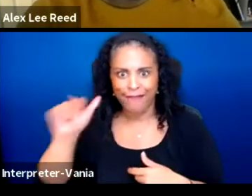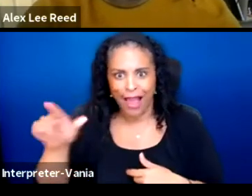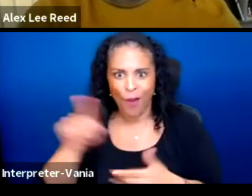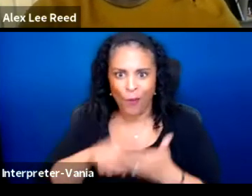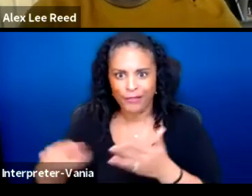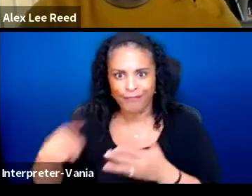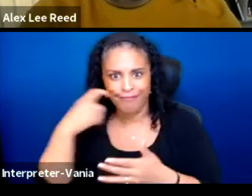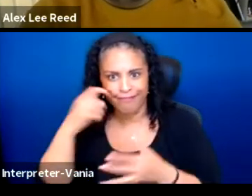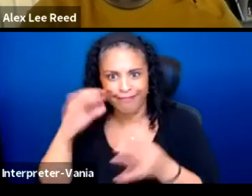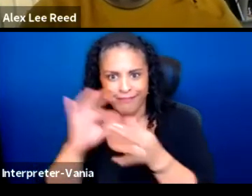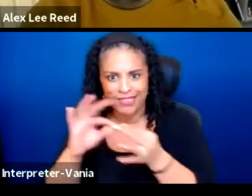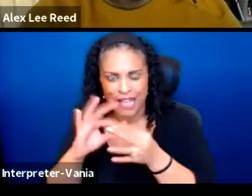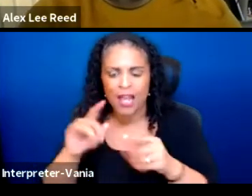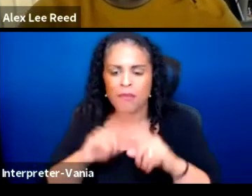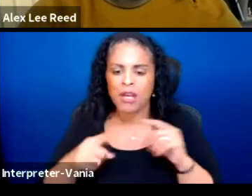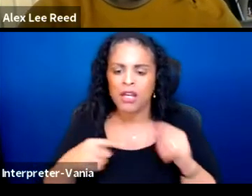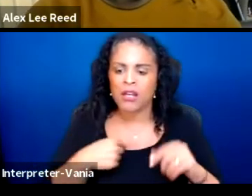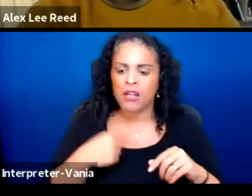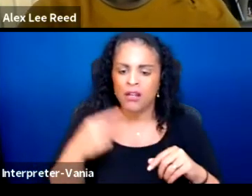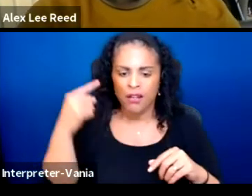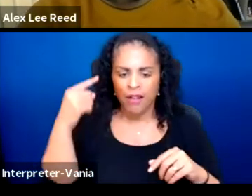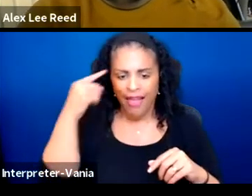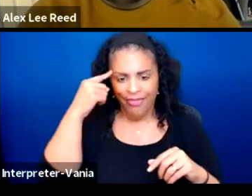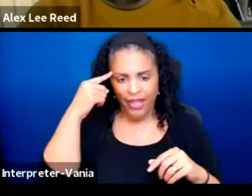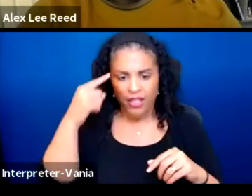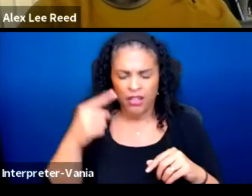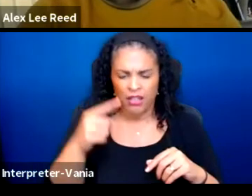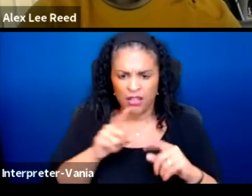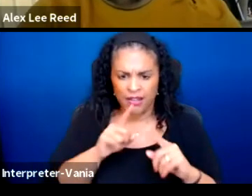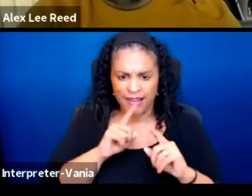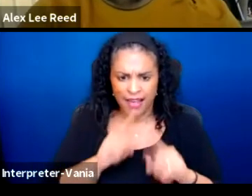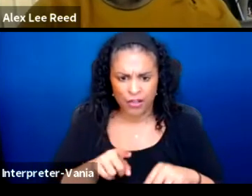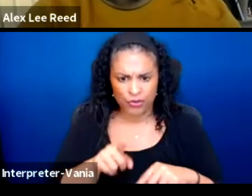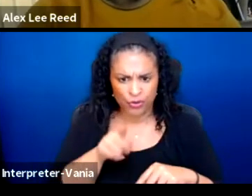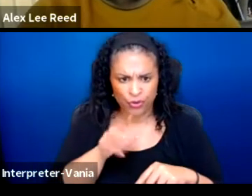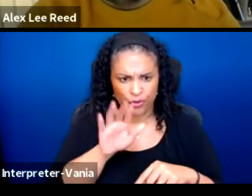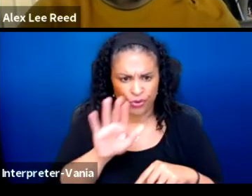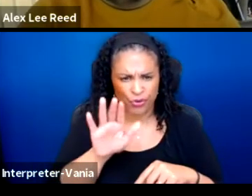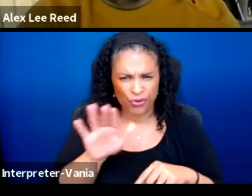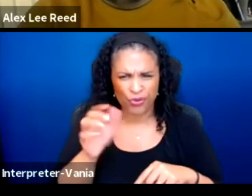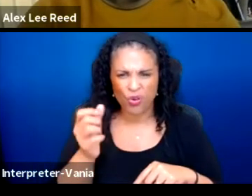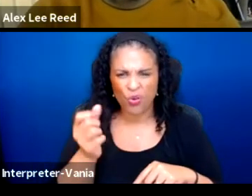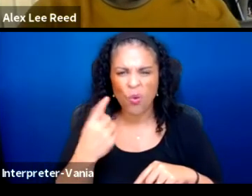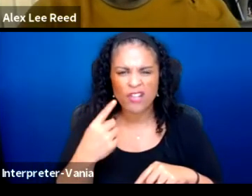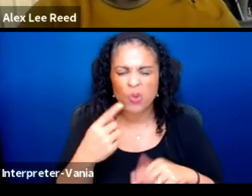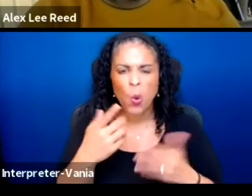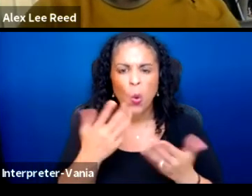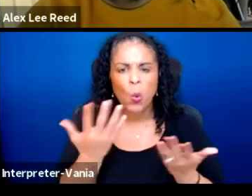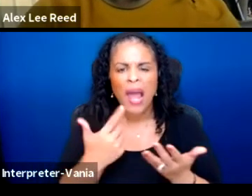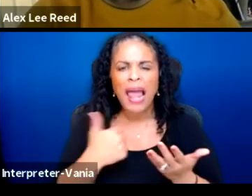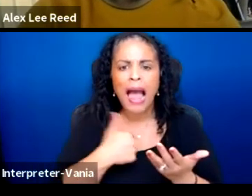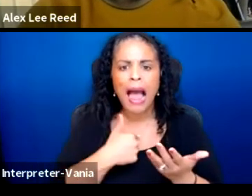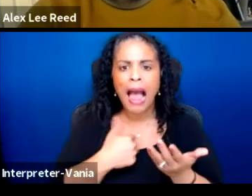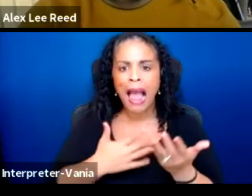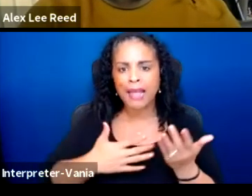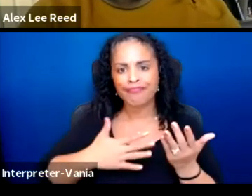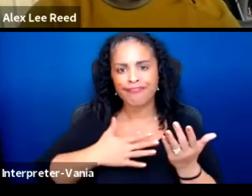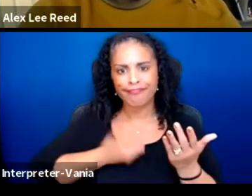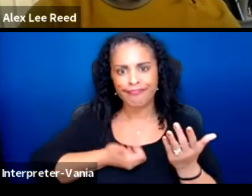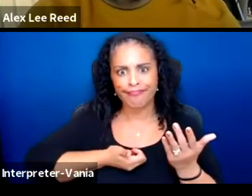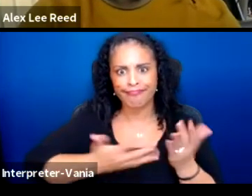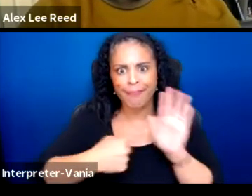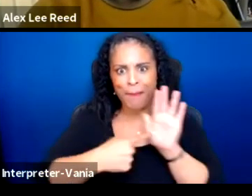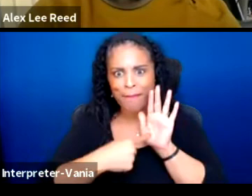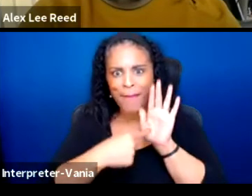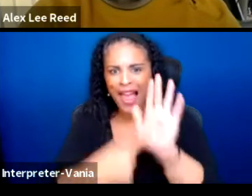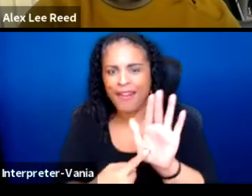I think just in answering the question of what am I manifesting? And I think, and this